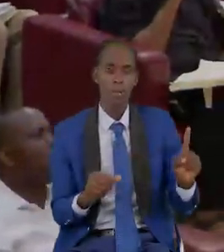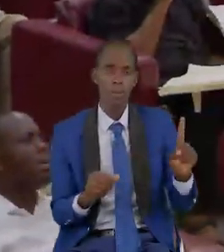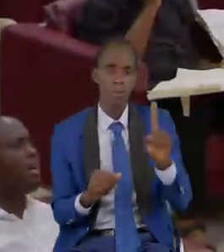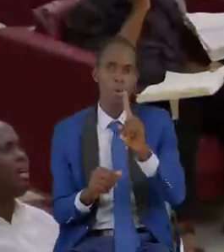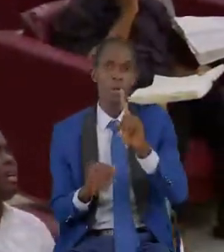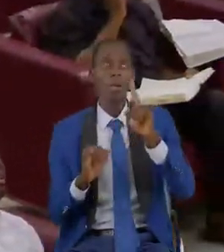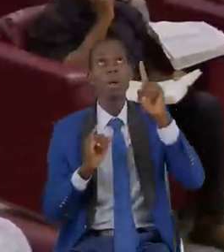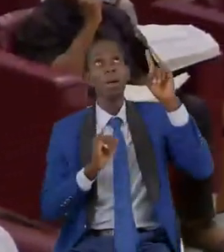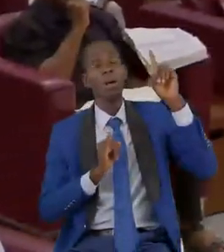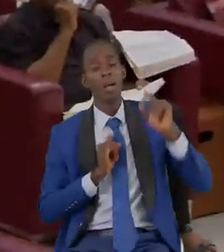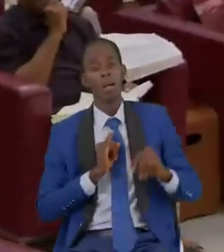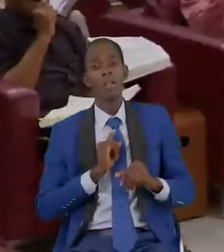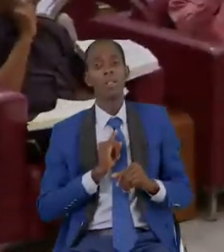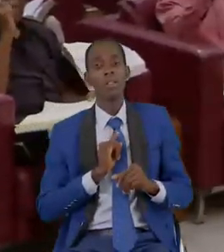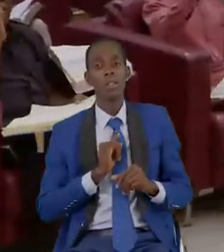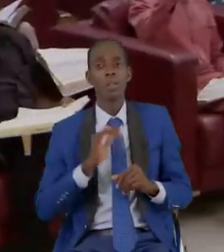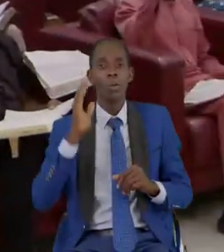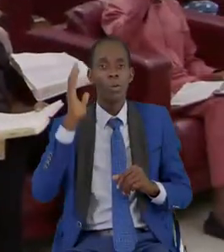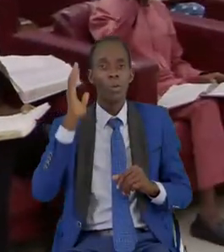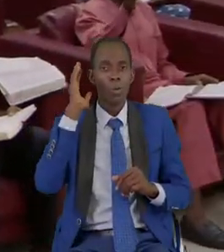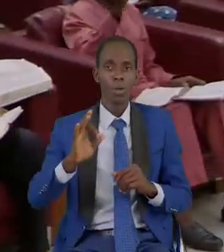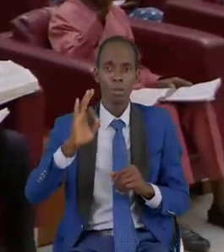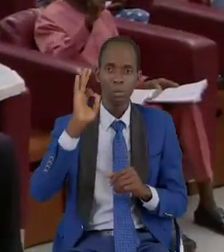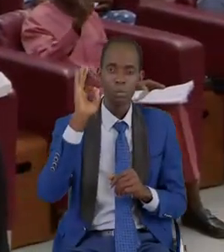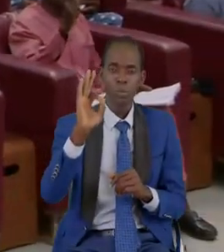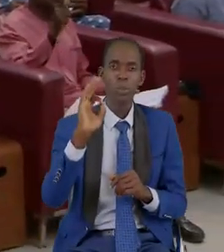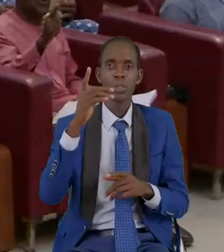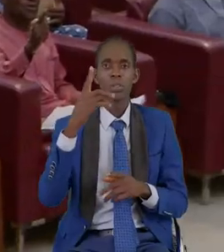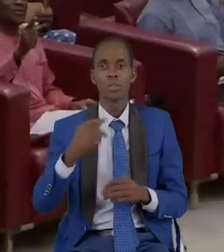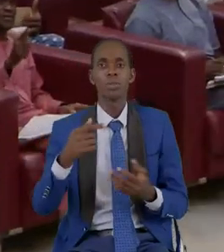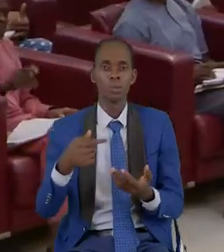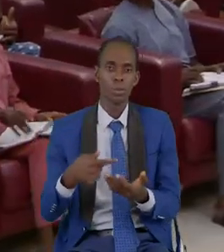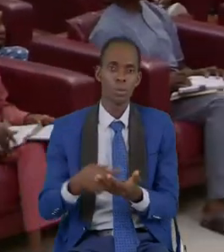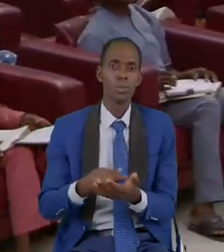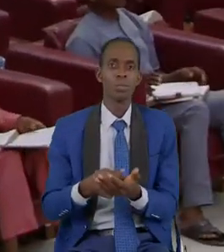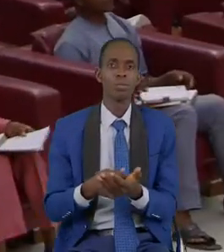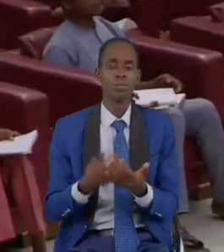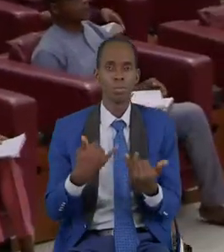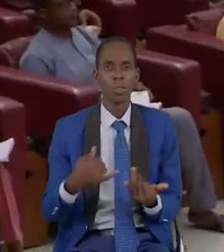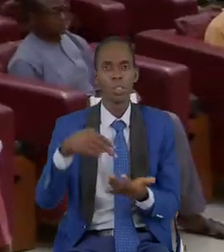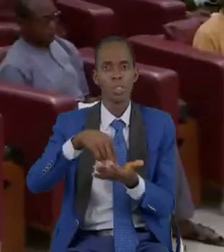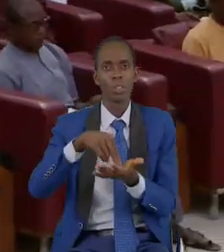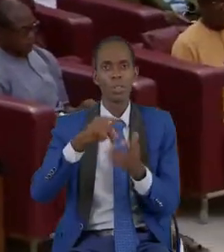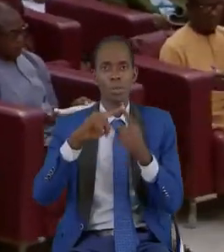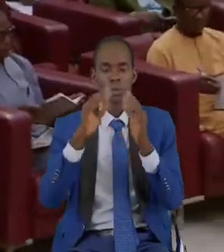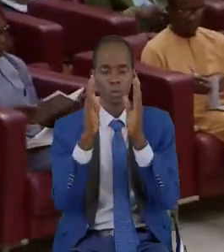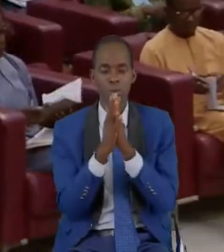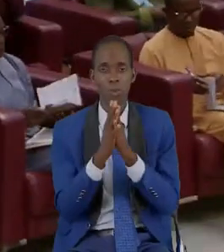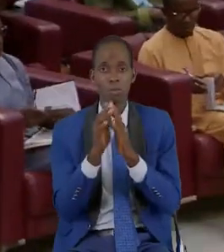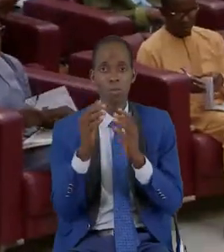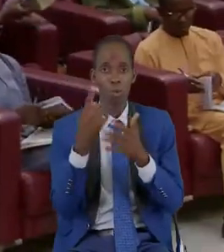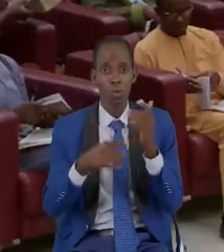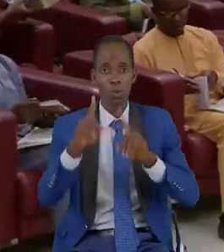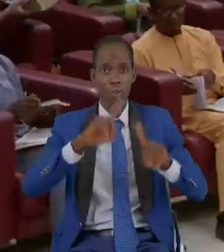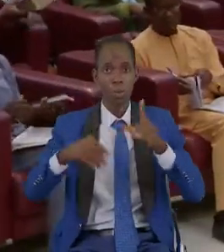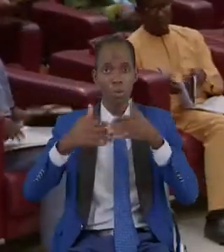I will preach the gospel. rise up and tell the Lord,